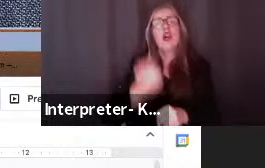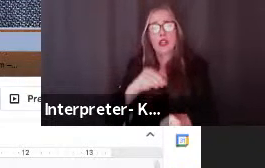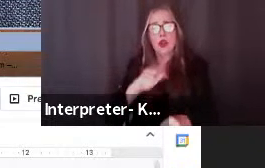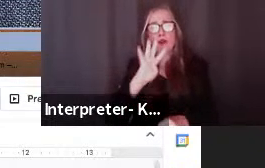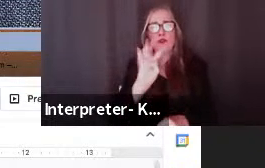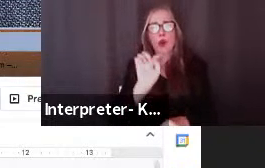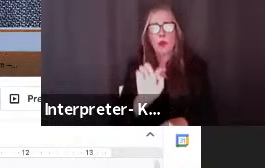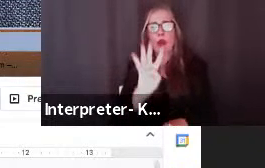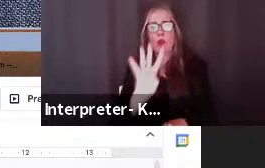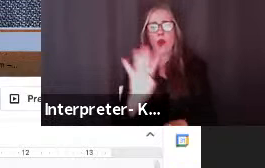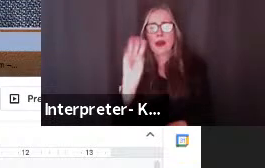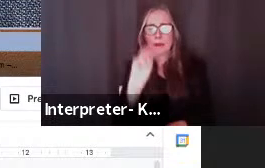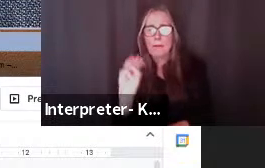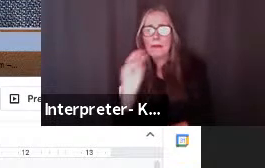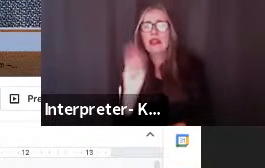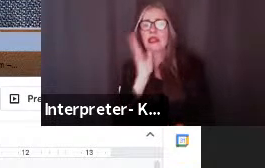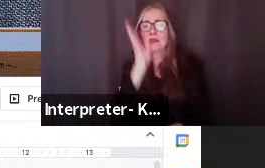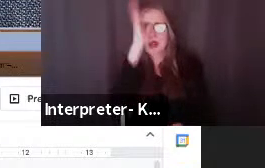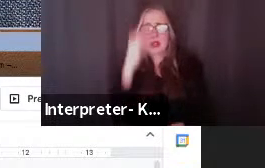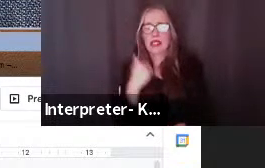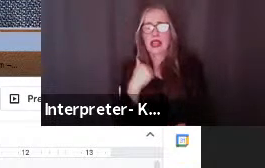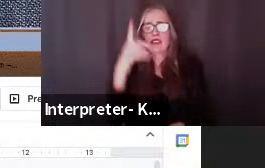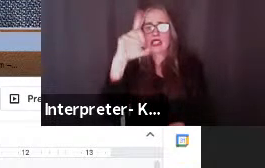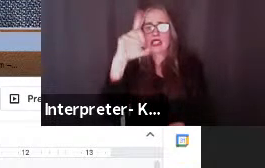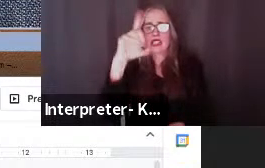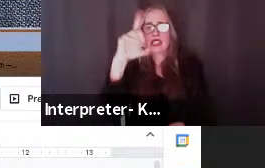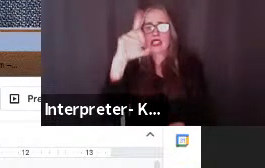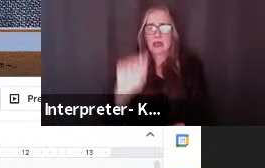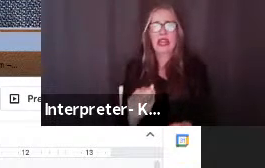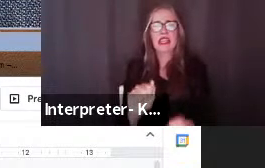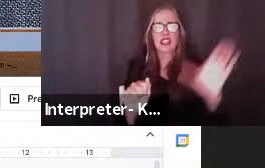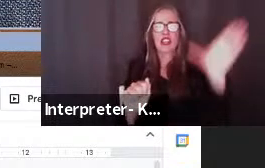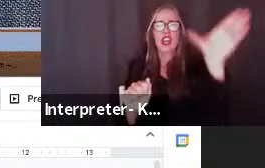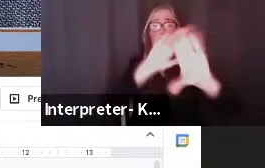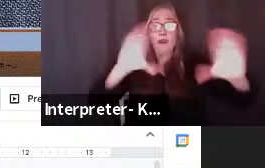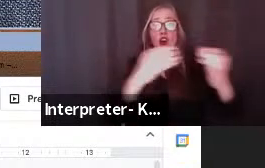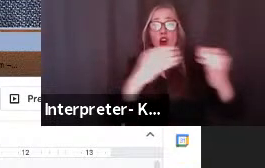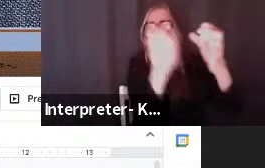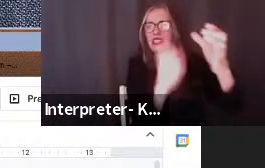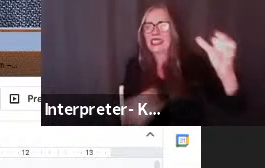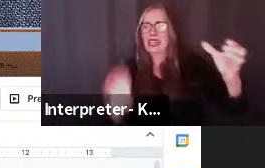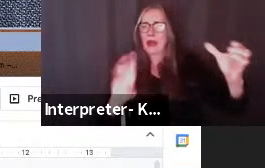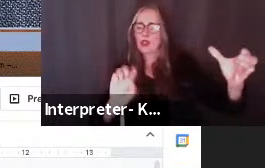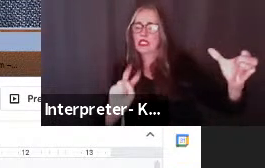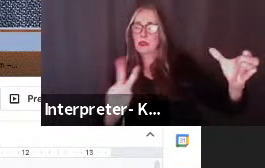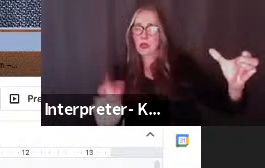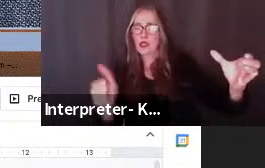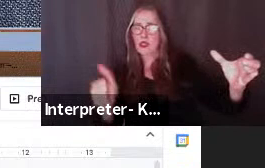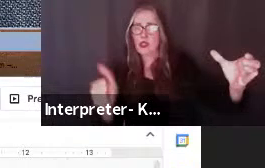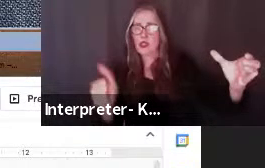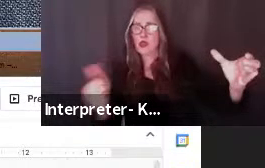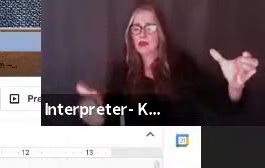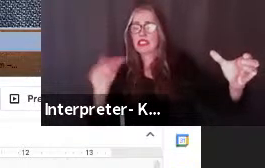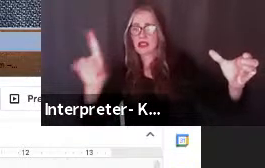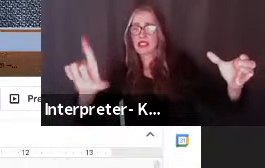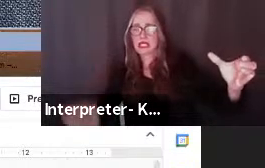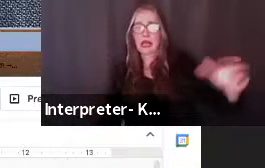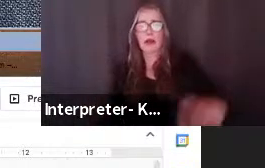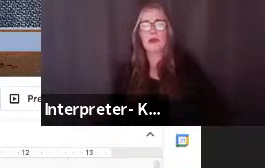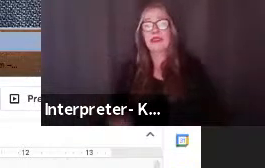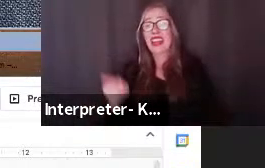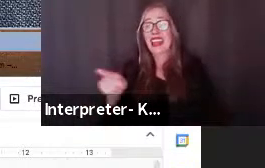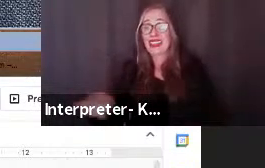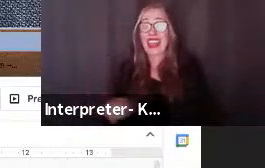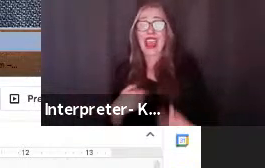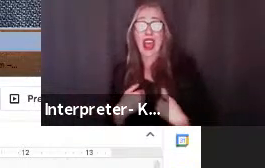at least with reported disabilities so 6.2 percent of the parenting population is disabled they are pounding 10 of the kids in this country